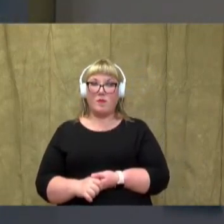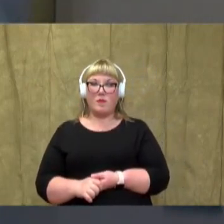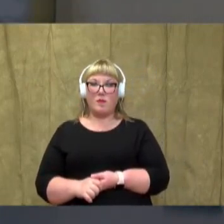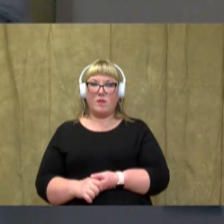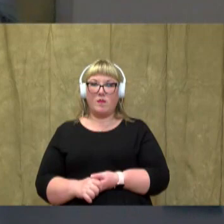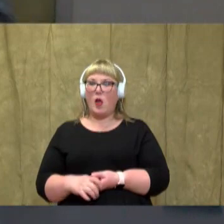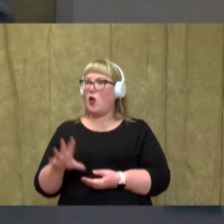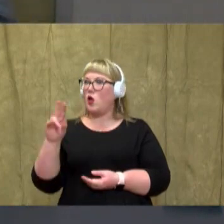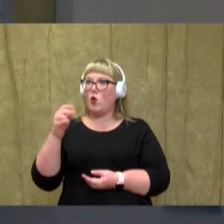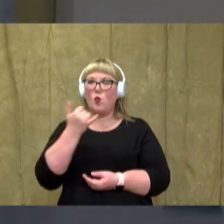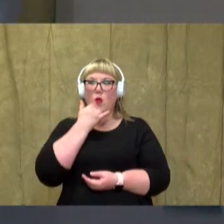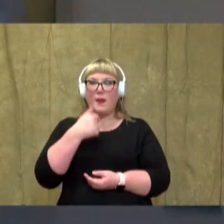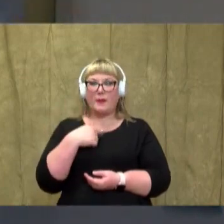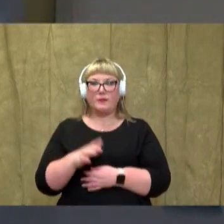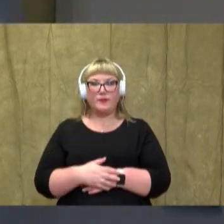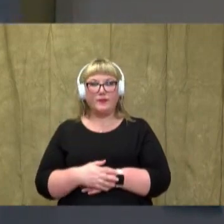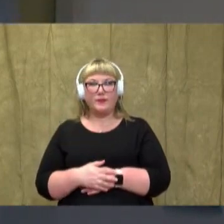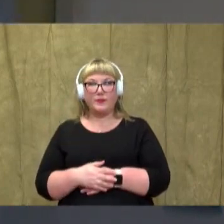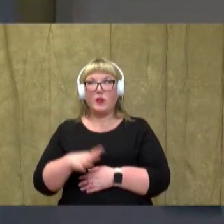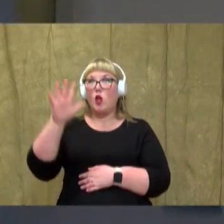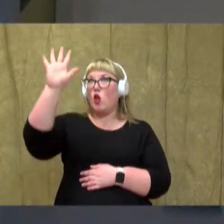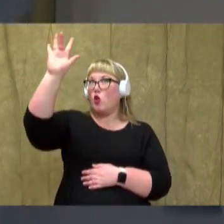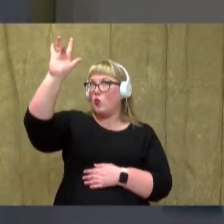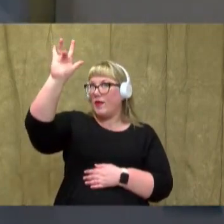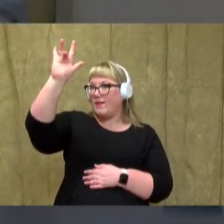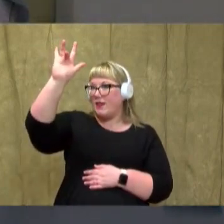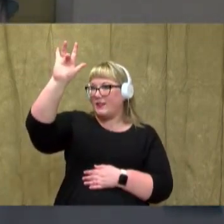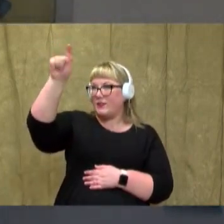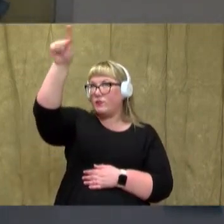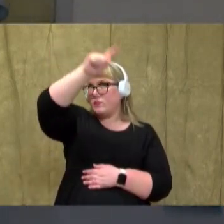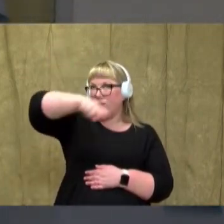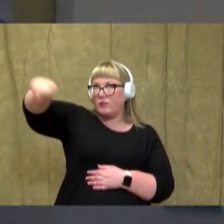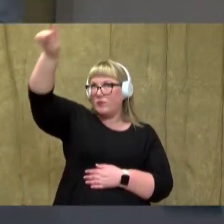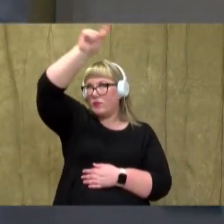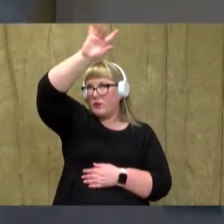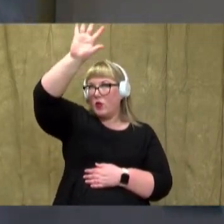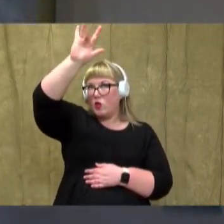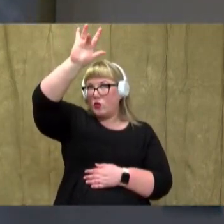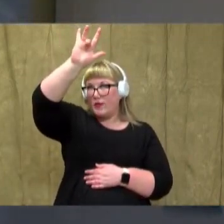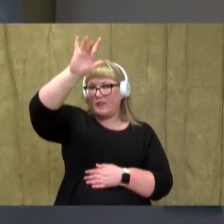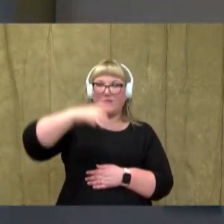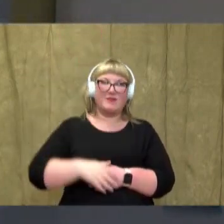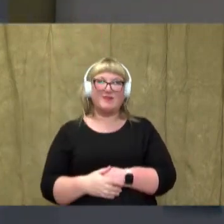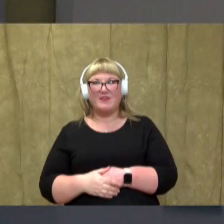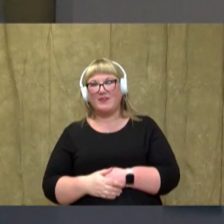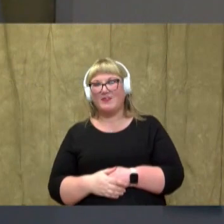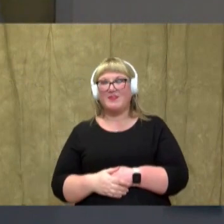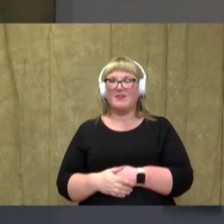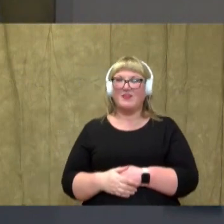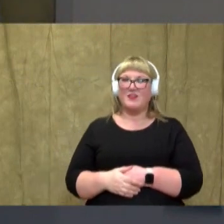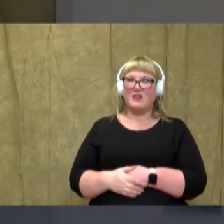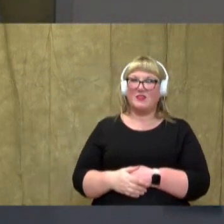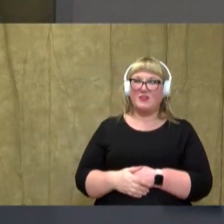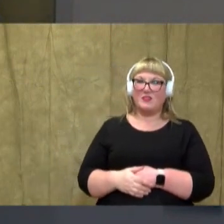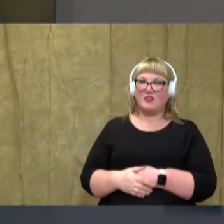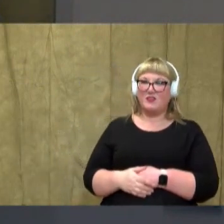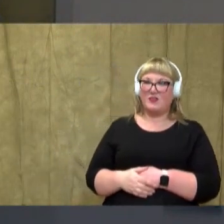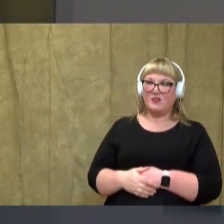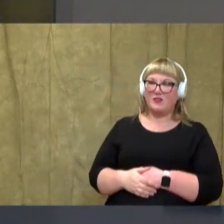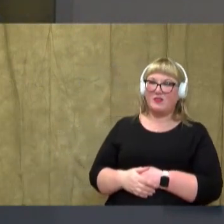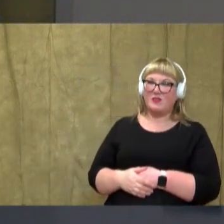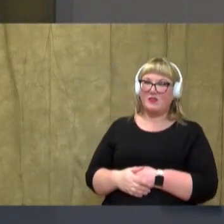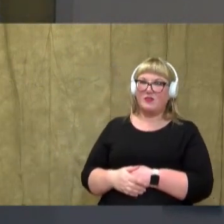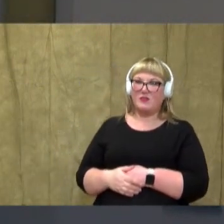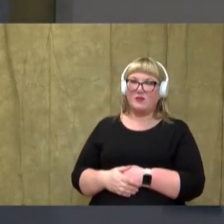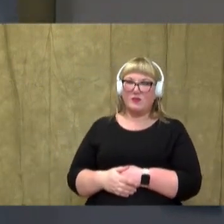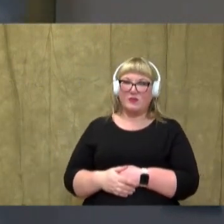Nope. I'm going to put the 25 in our number bond. 25.